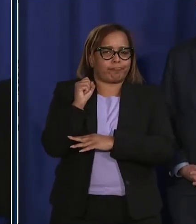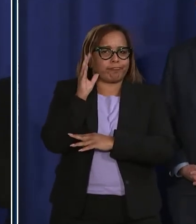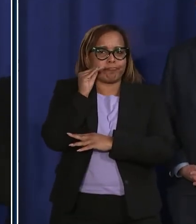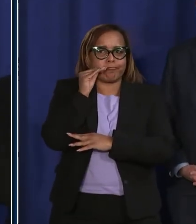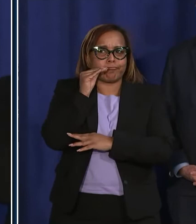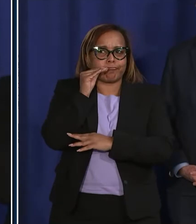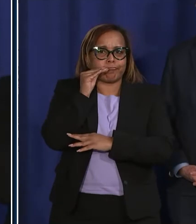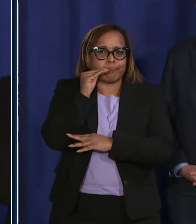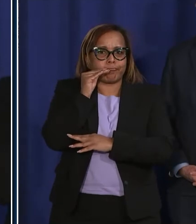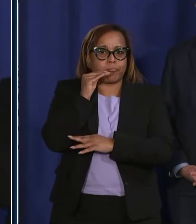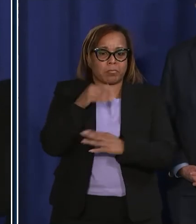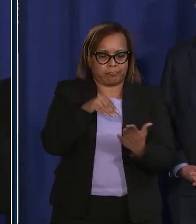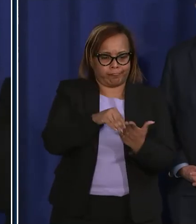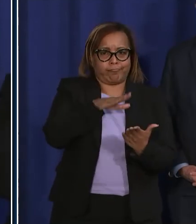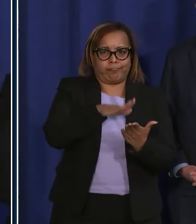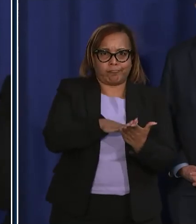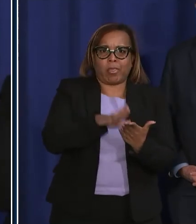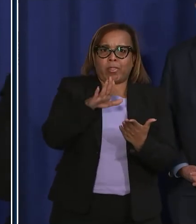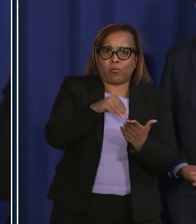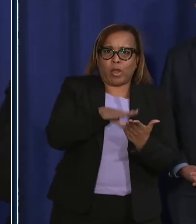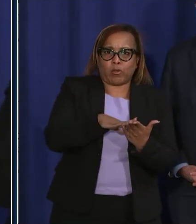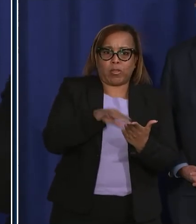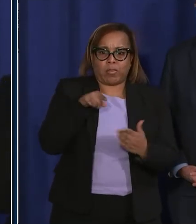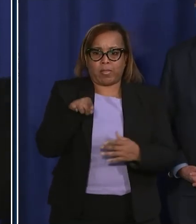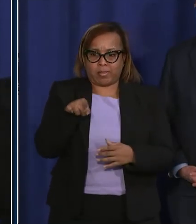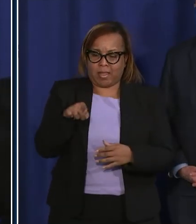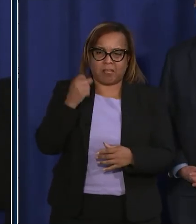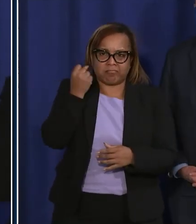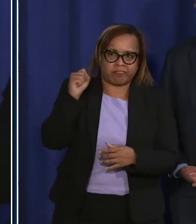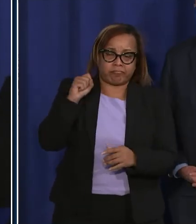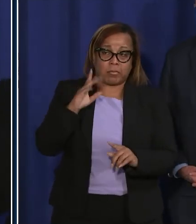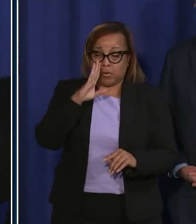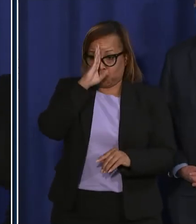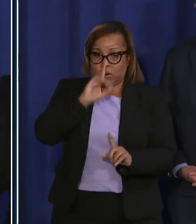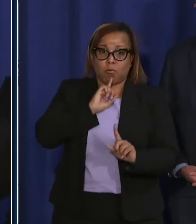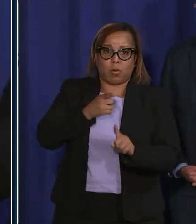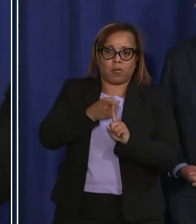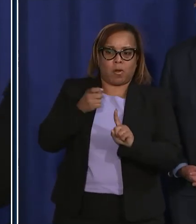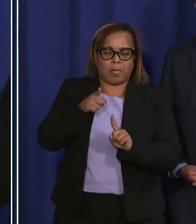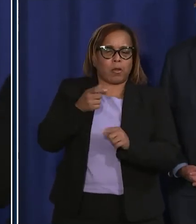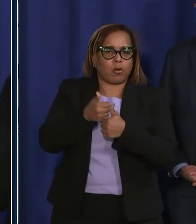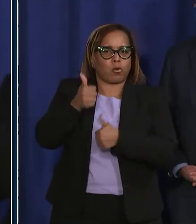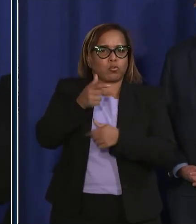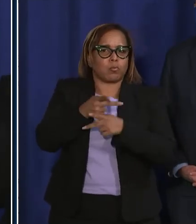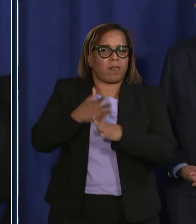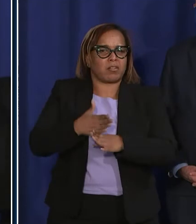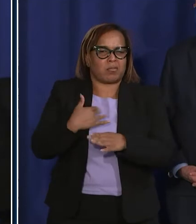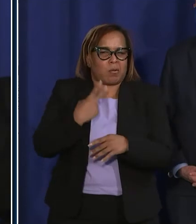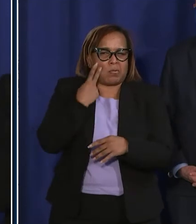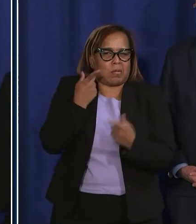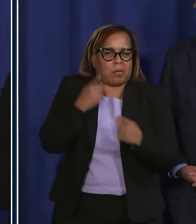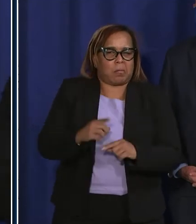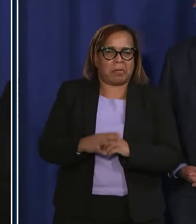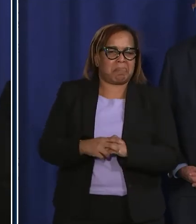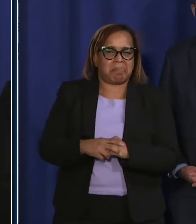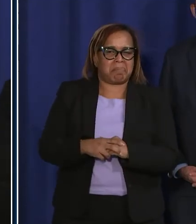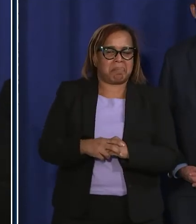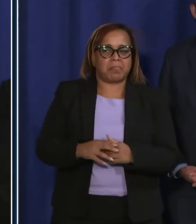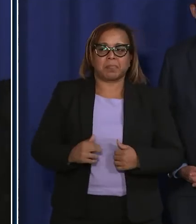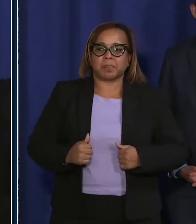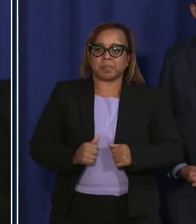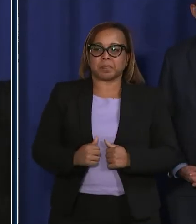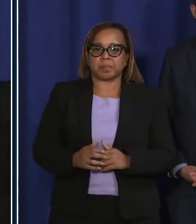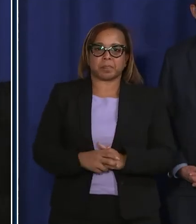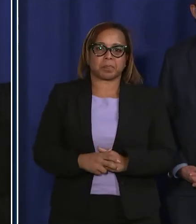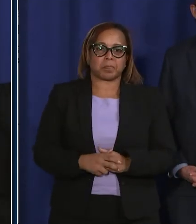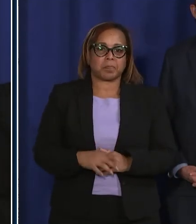their jackets the fact that they defied a direct order of their supervisors. I don't see that. Okay, Marianne